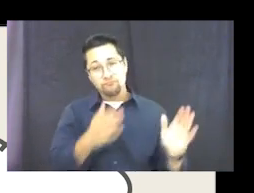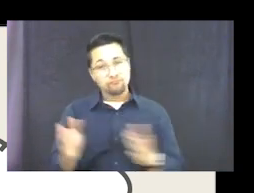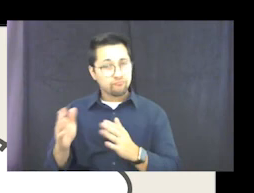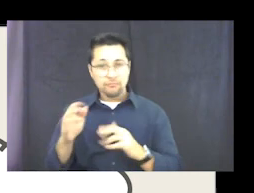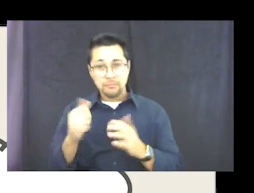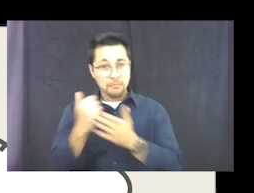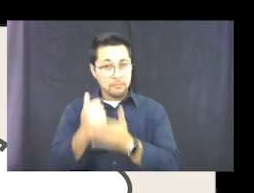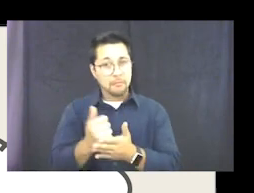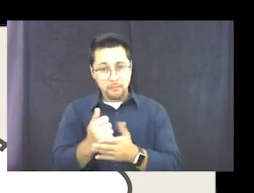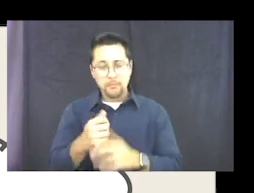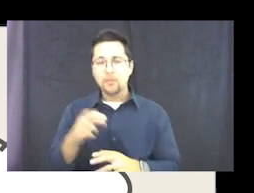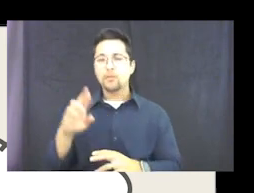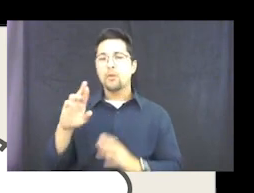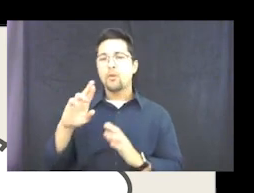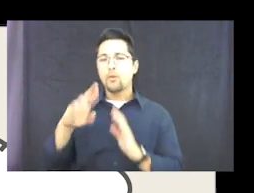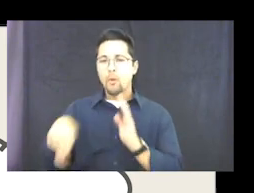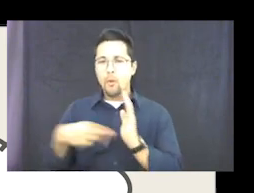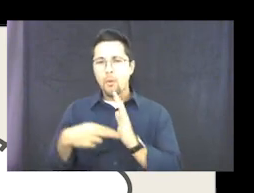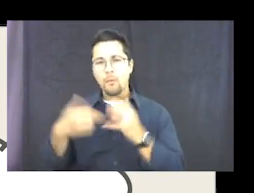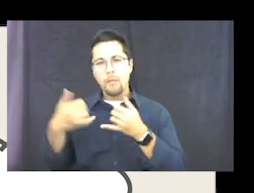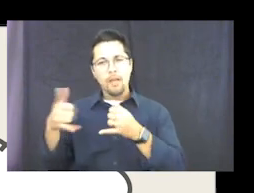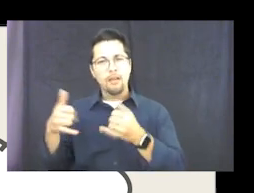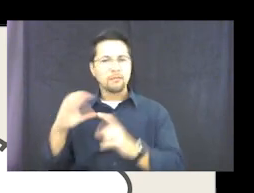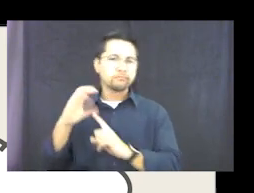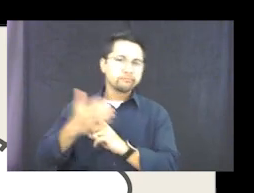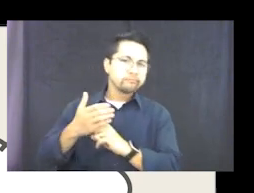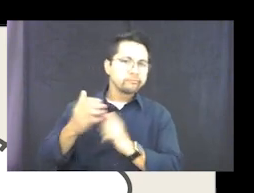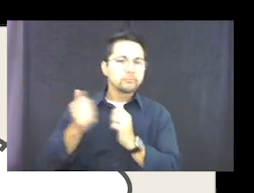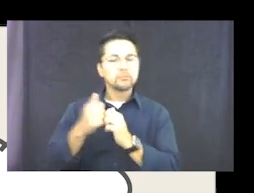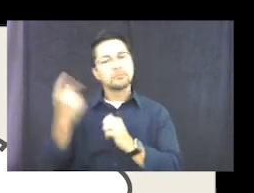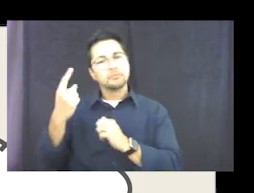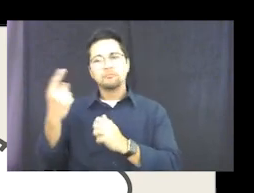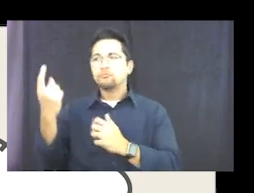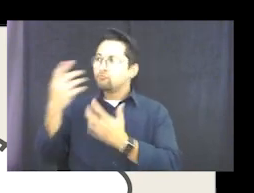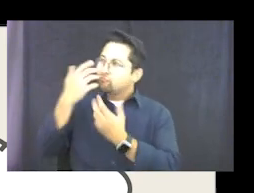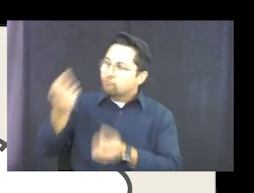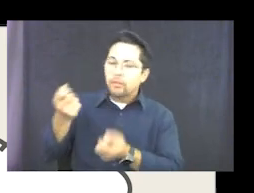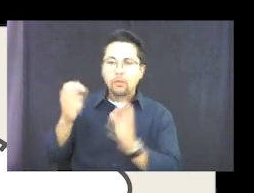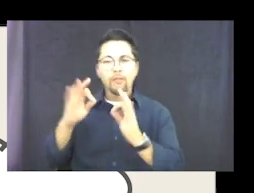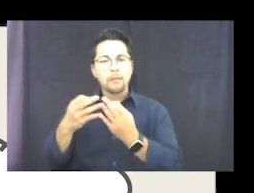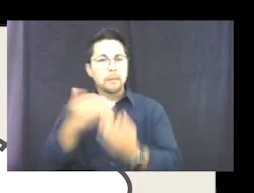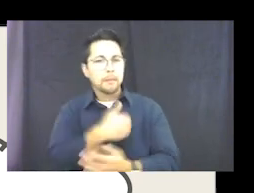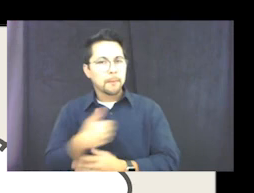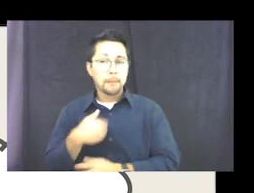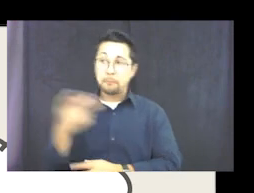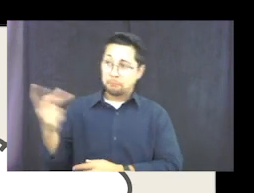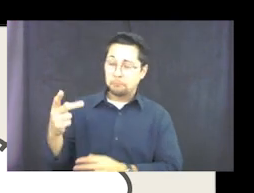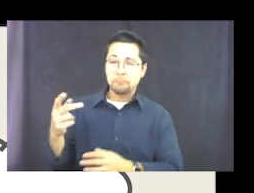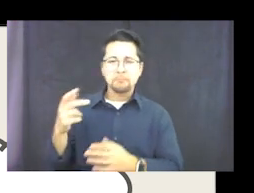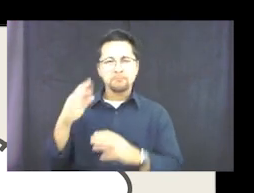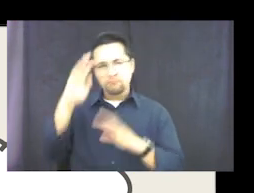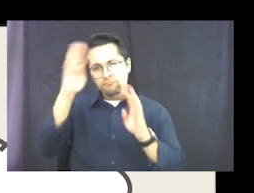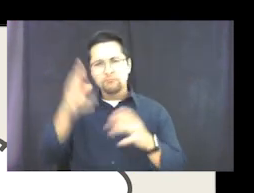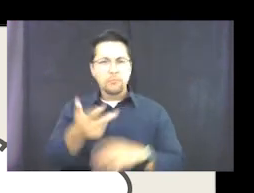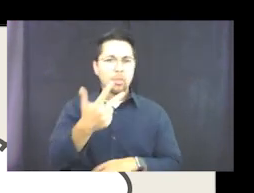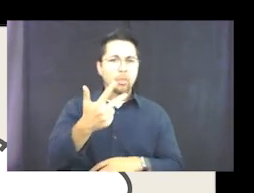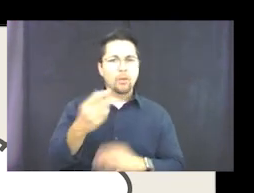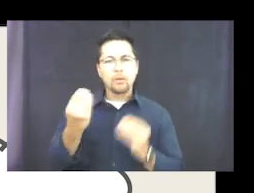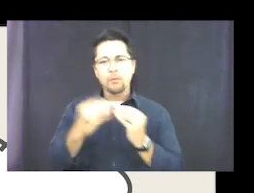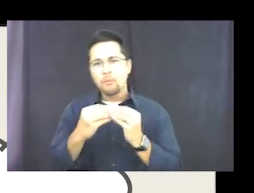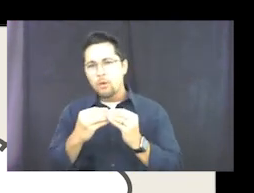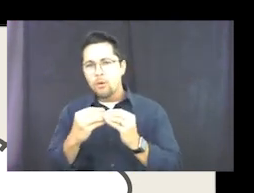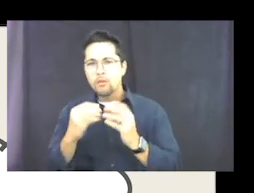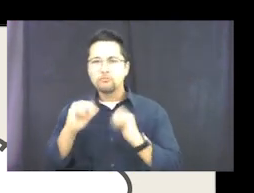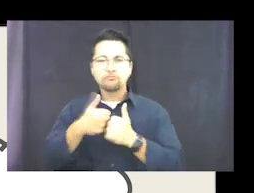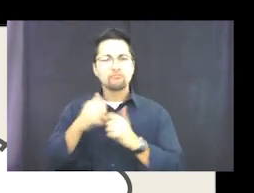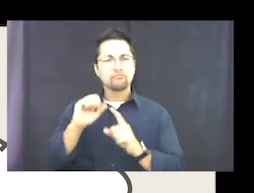with your flexibility is role-playing. This can be done with a trusted friend or family member. Together, come up with 3 or more challenging scenarios that would